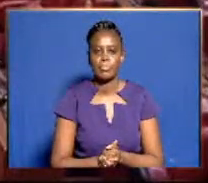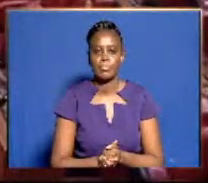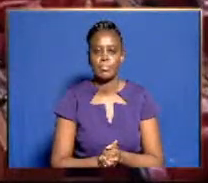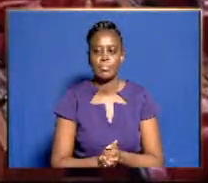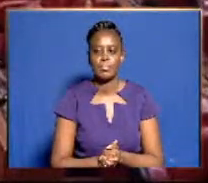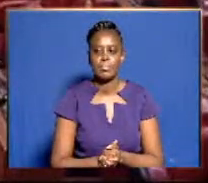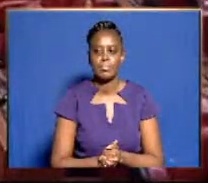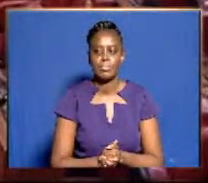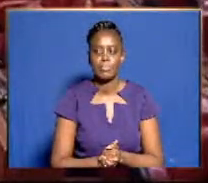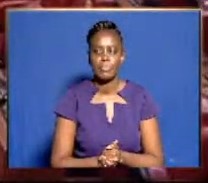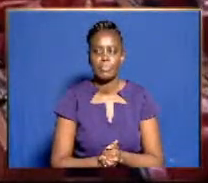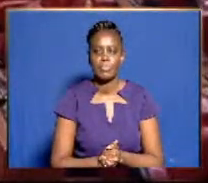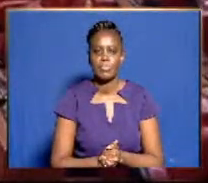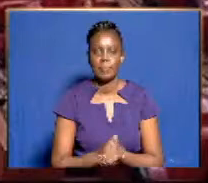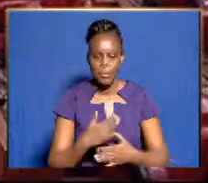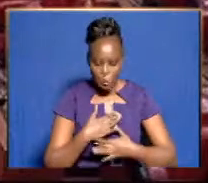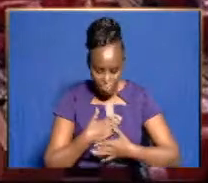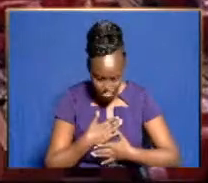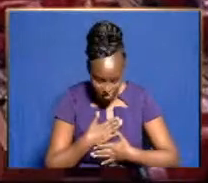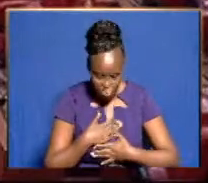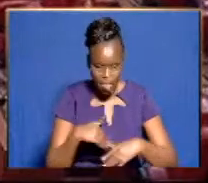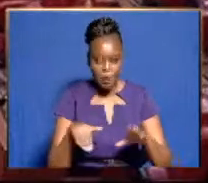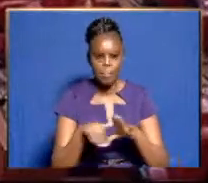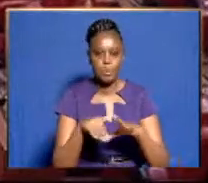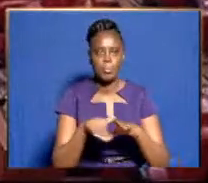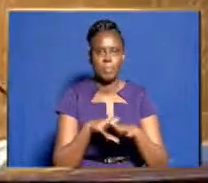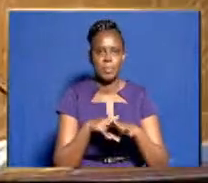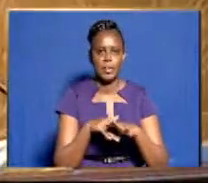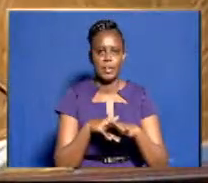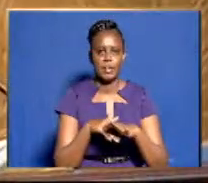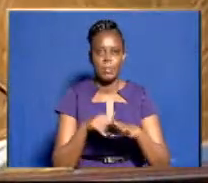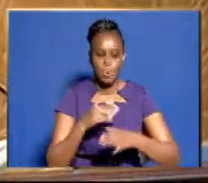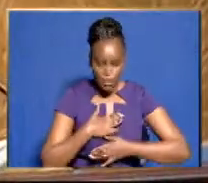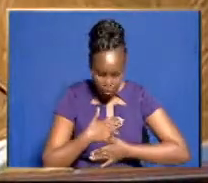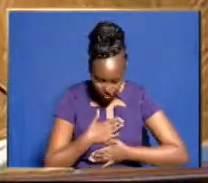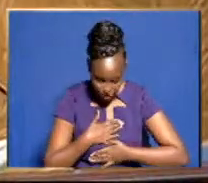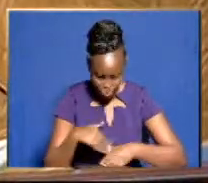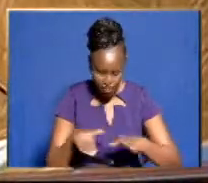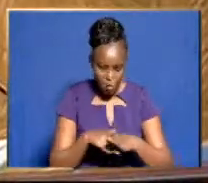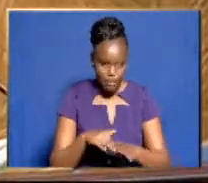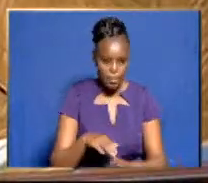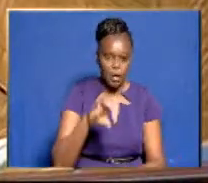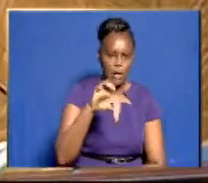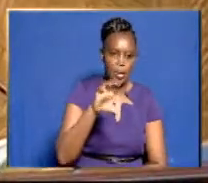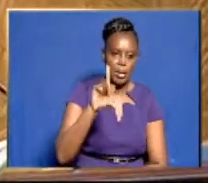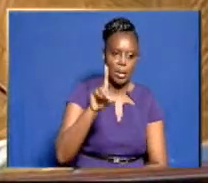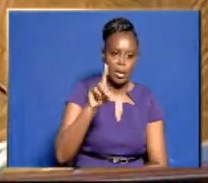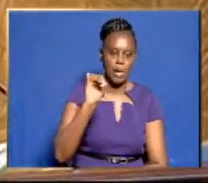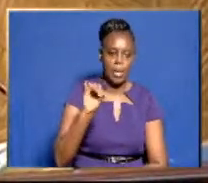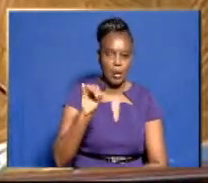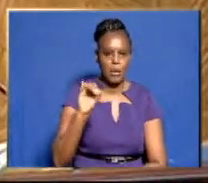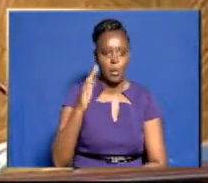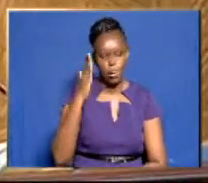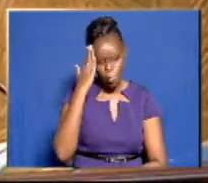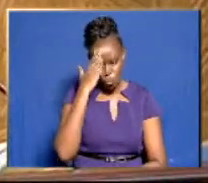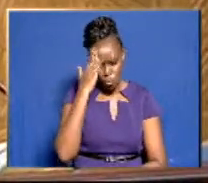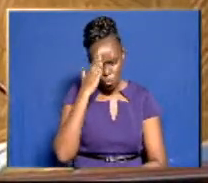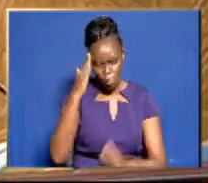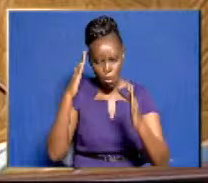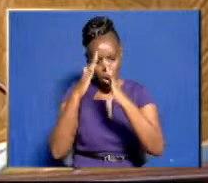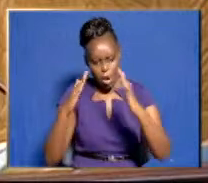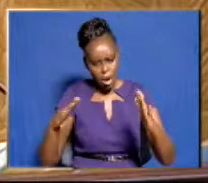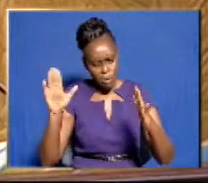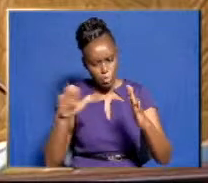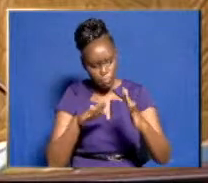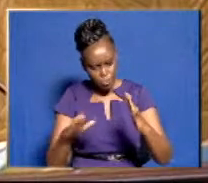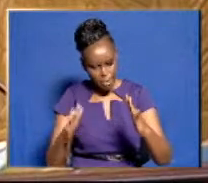Yes, honorable members, the member for Aldai, you know this is a house of consultations. And